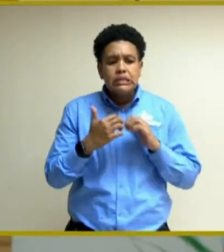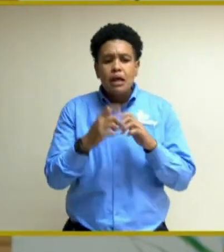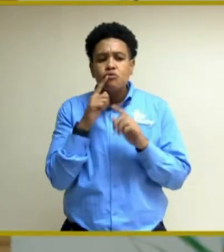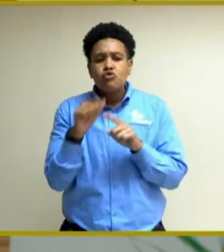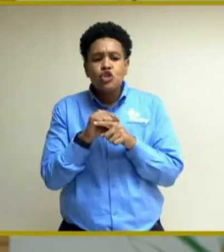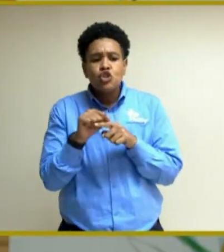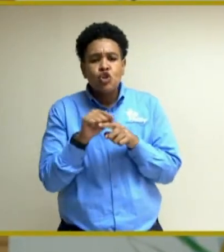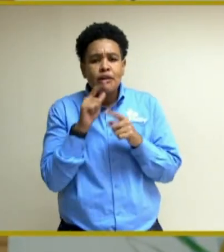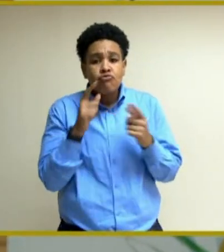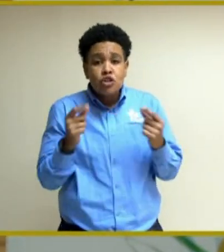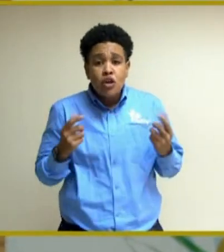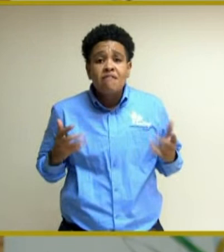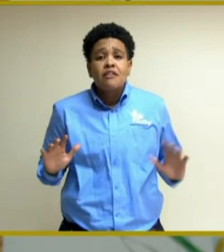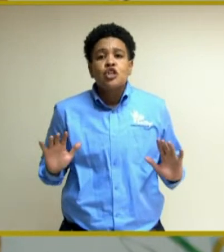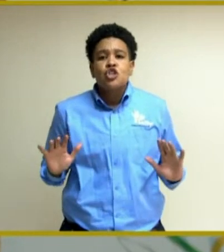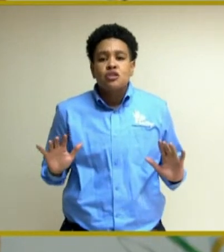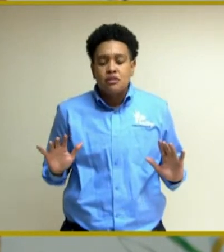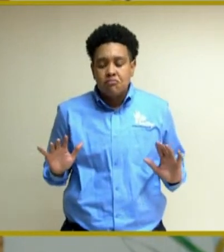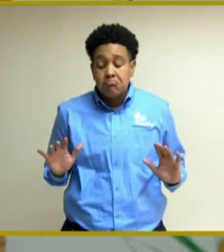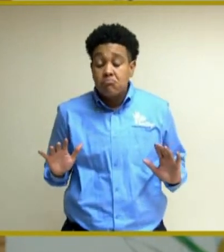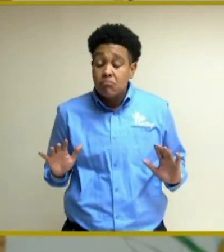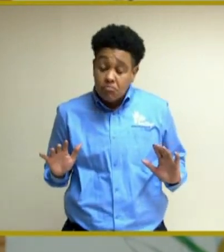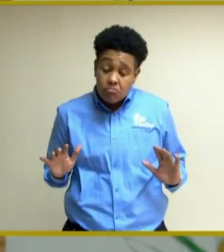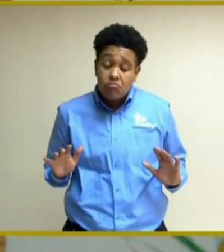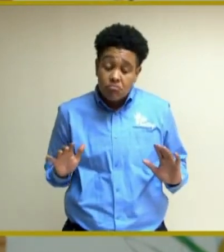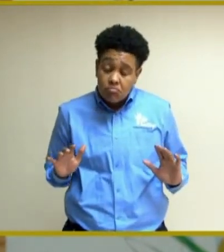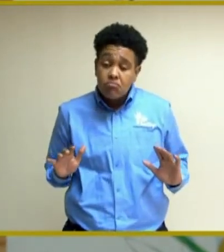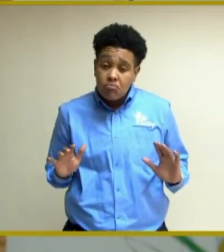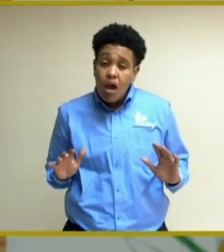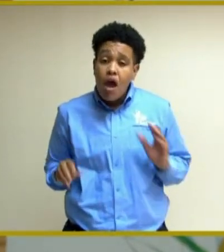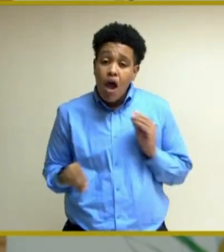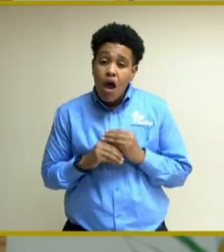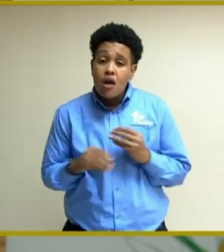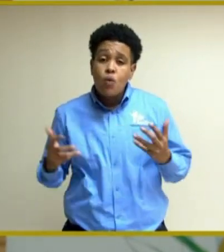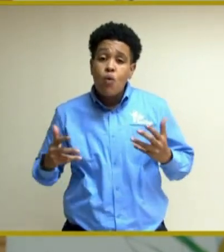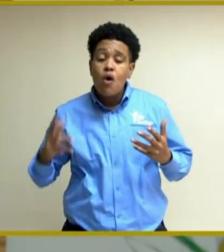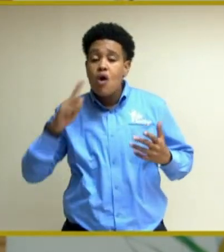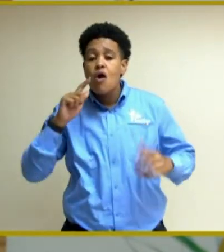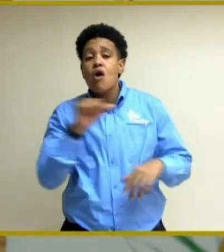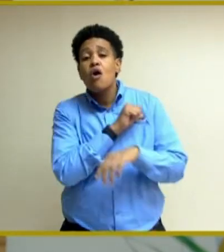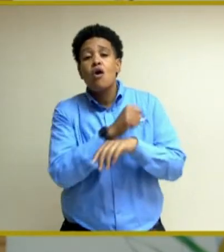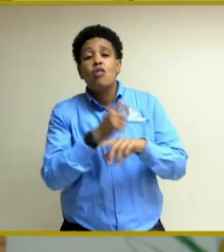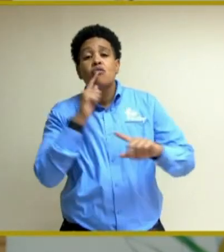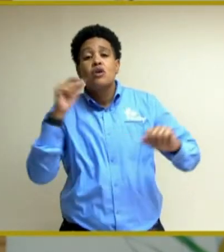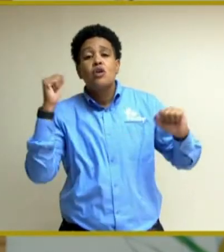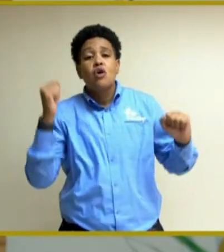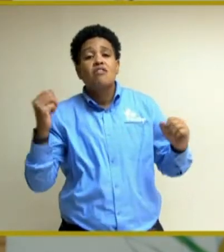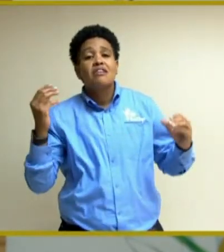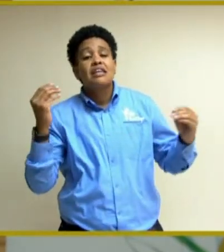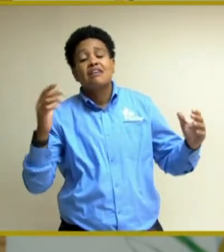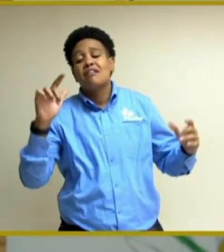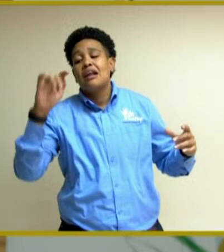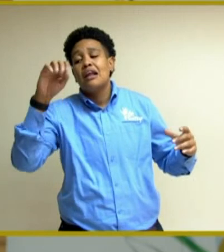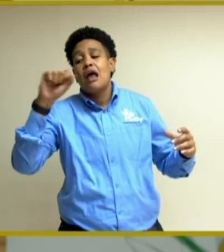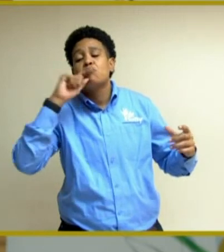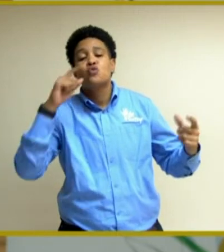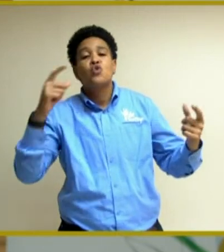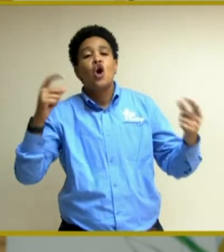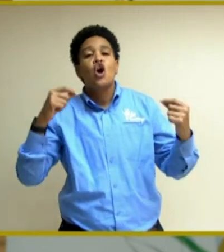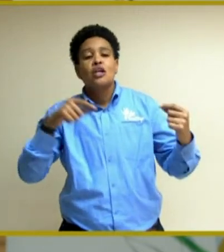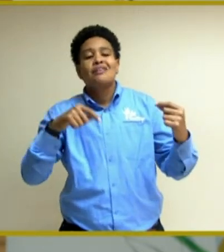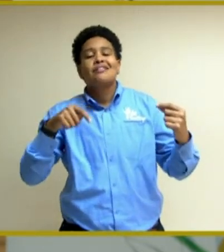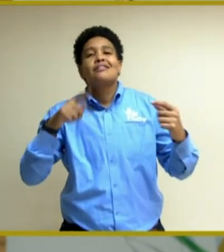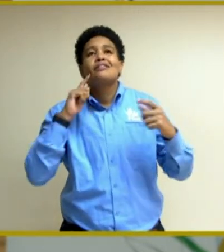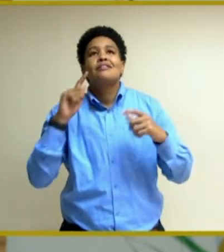training that have been done, and authorization given to labs to conduct